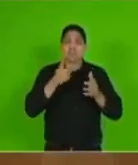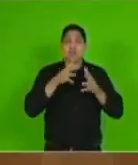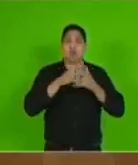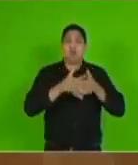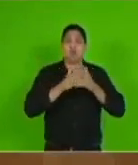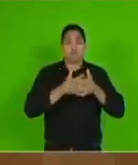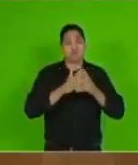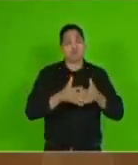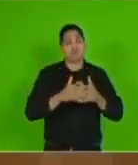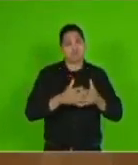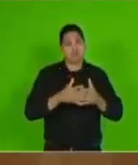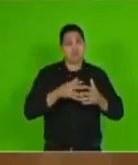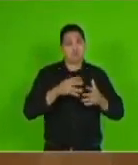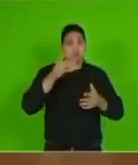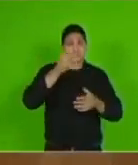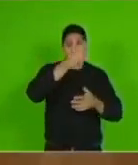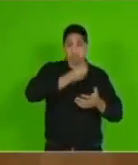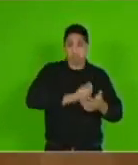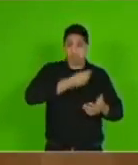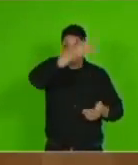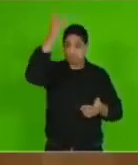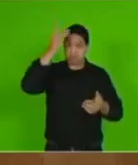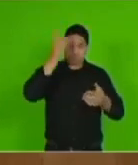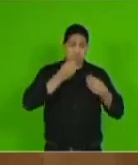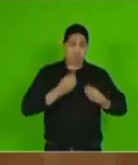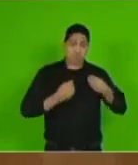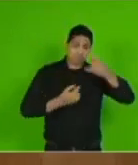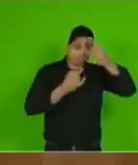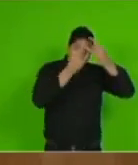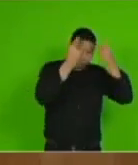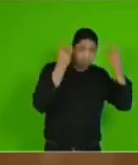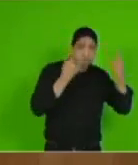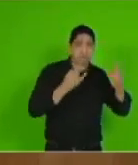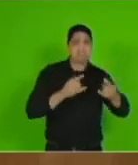He's confusing the material with a spiritual.